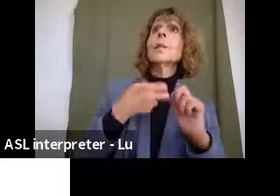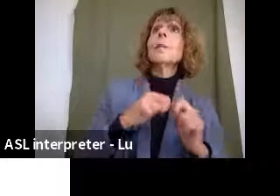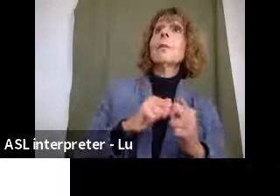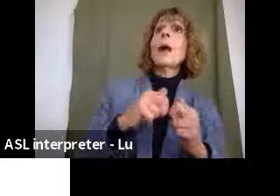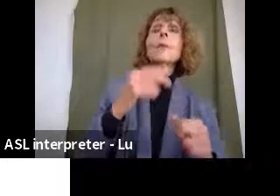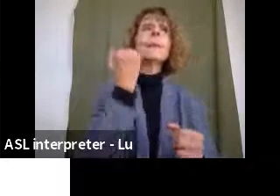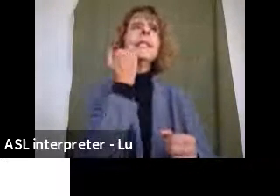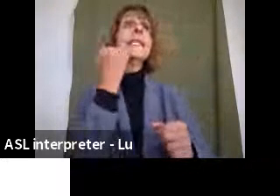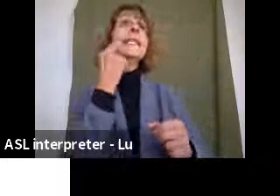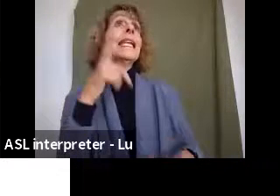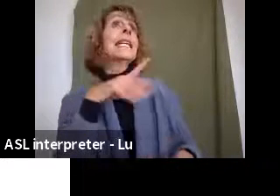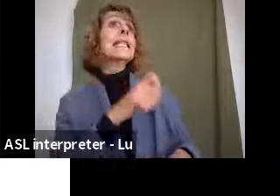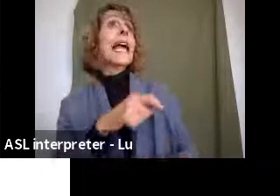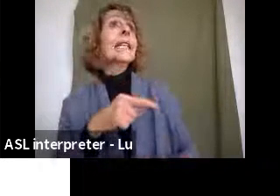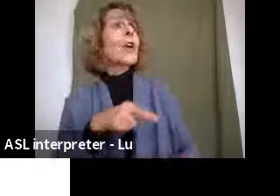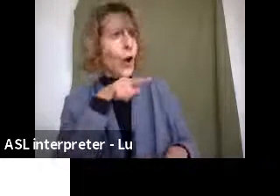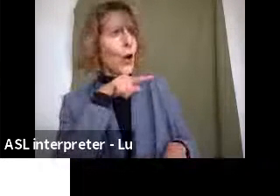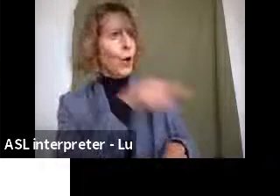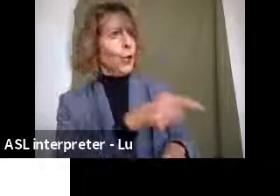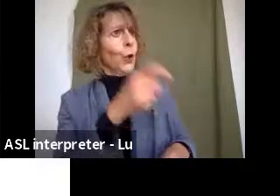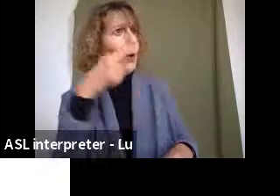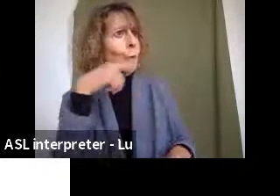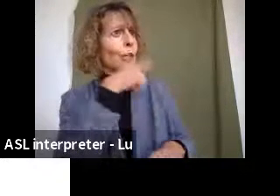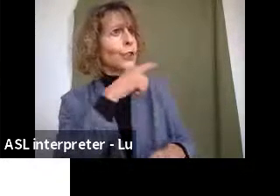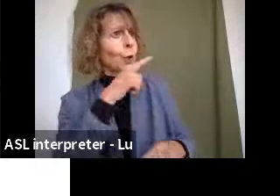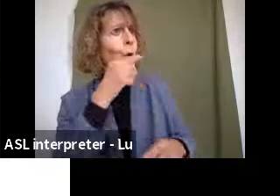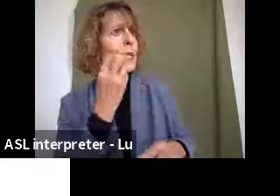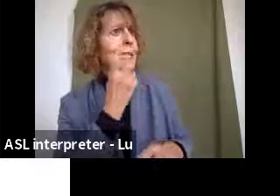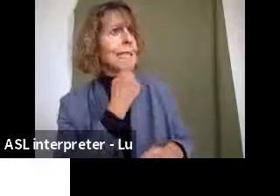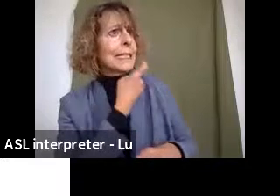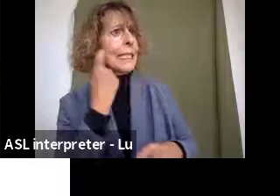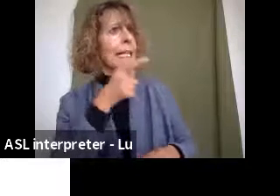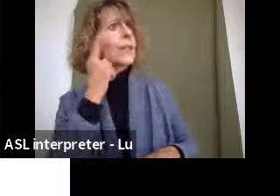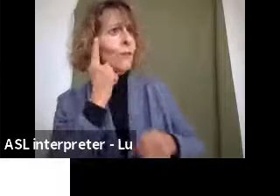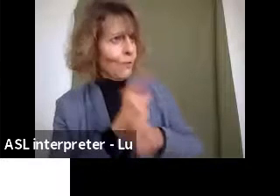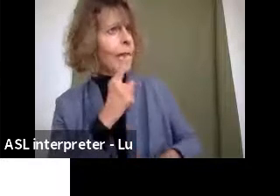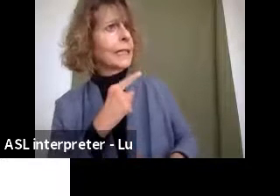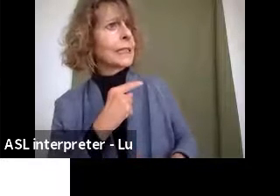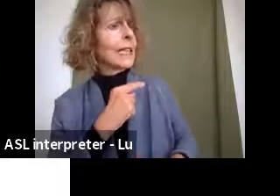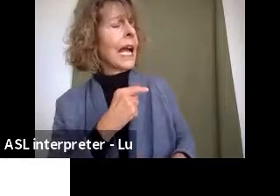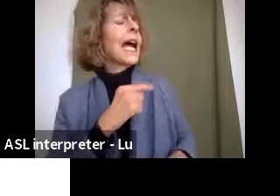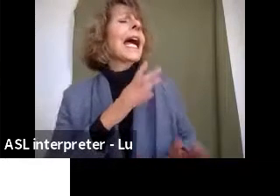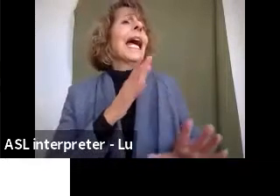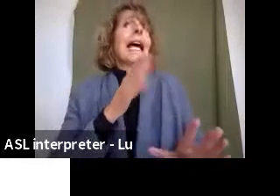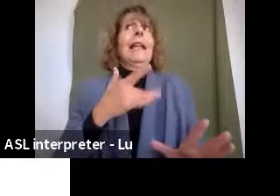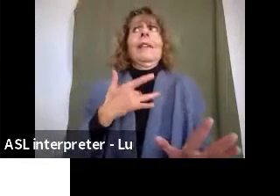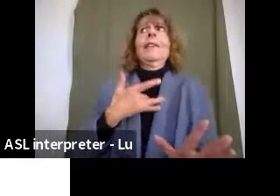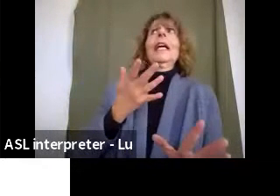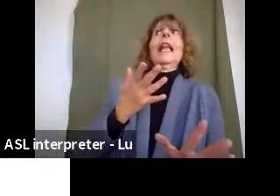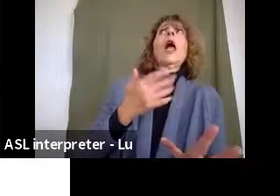So the yes and no question does need to take work. Make sure that they're